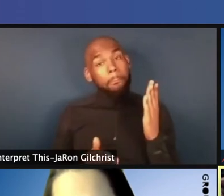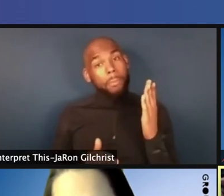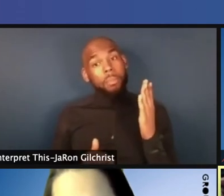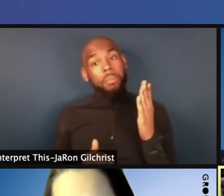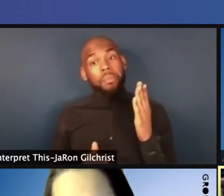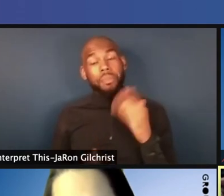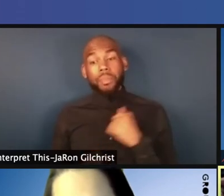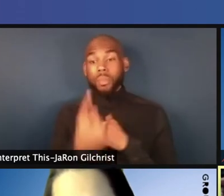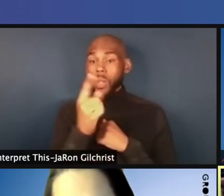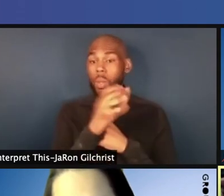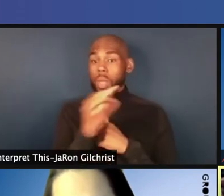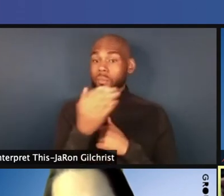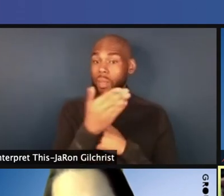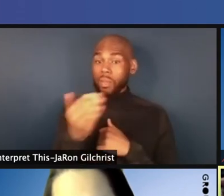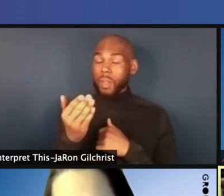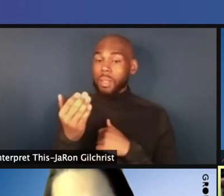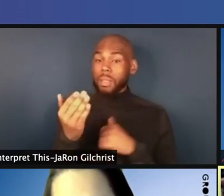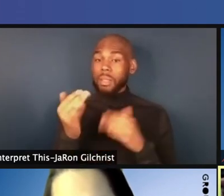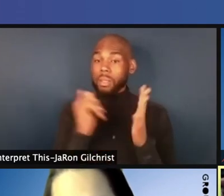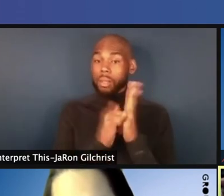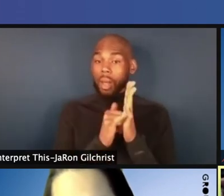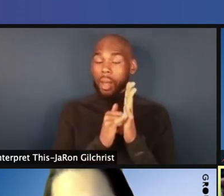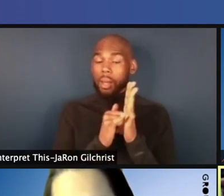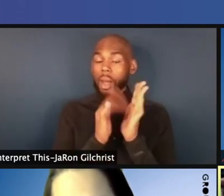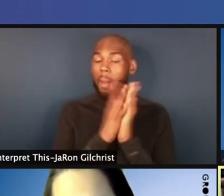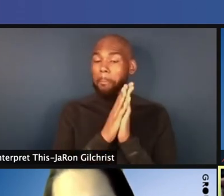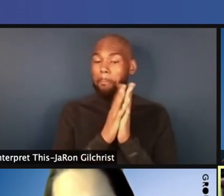One of the things that,